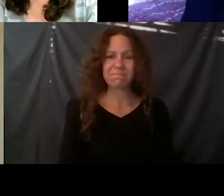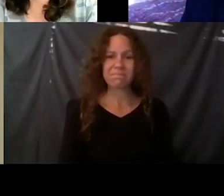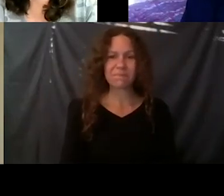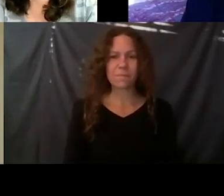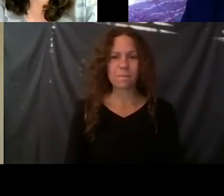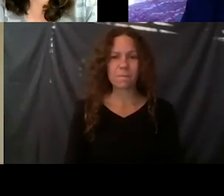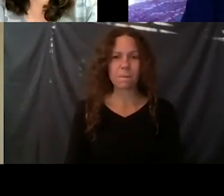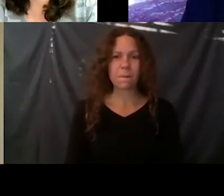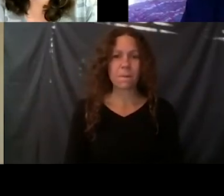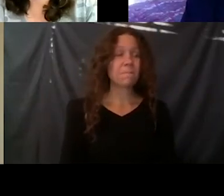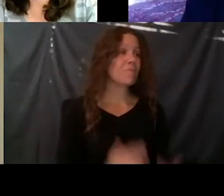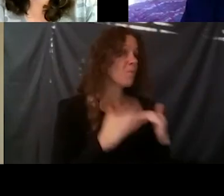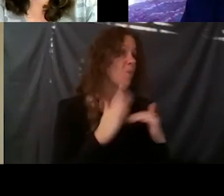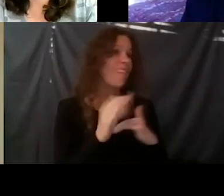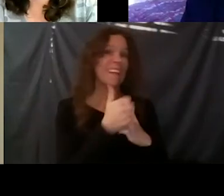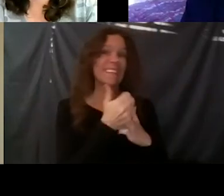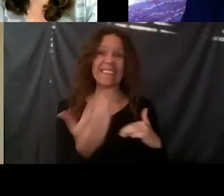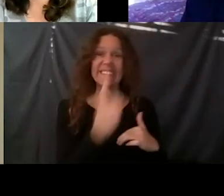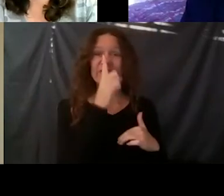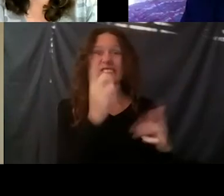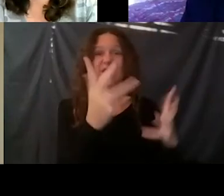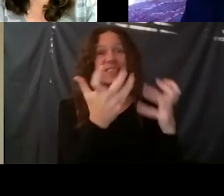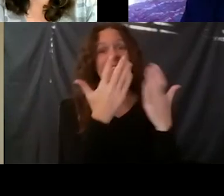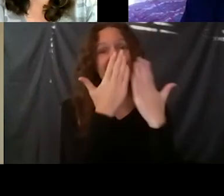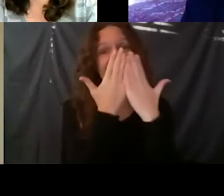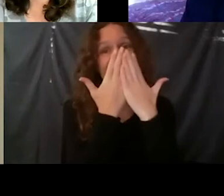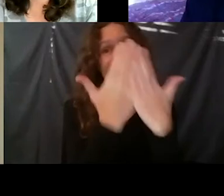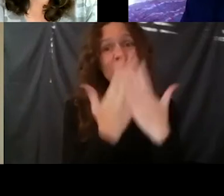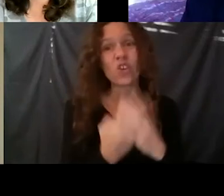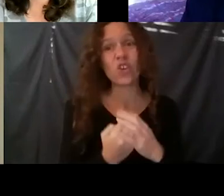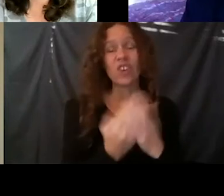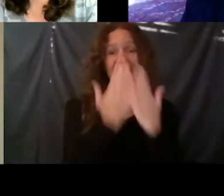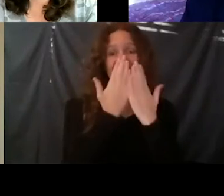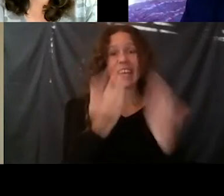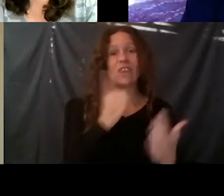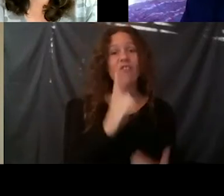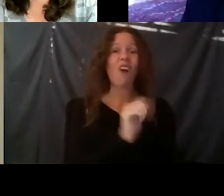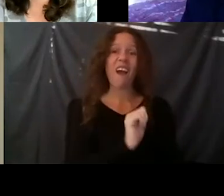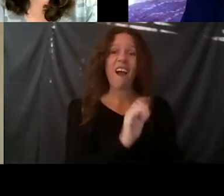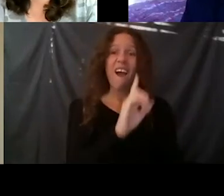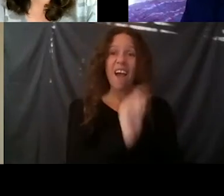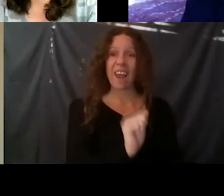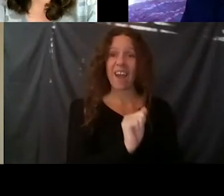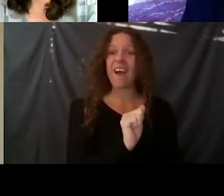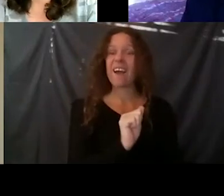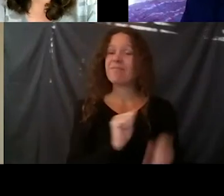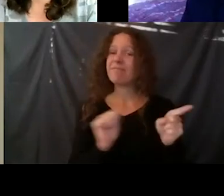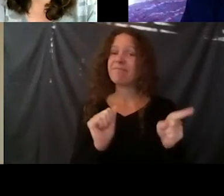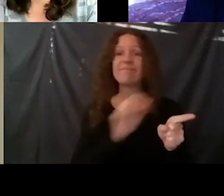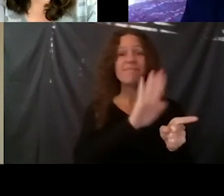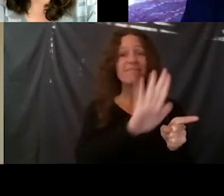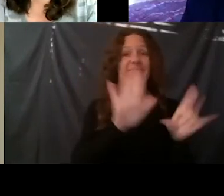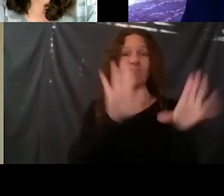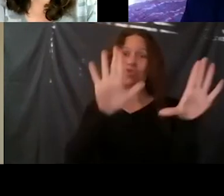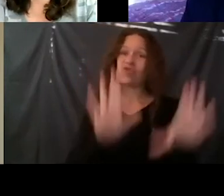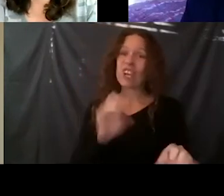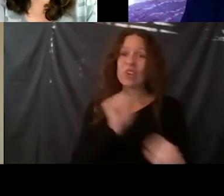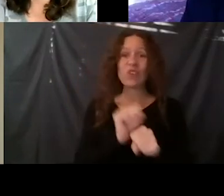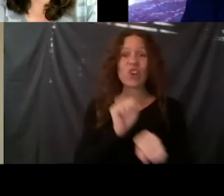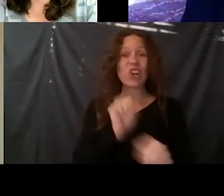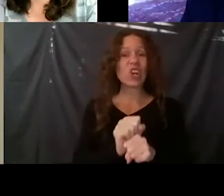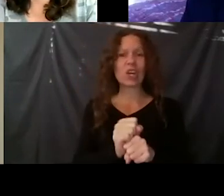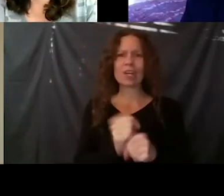More than anything else, I just want to say thank you. Thank you to Ada for all your great work in Arizona and